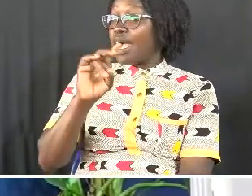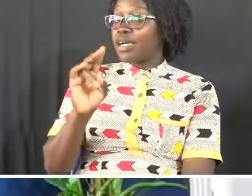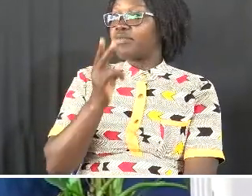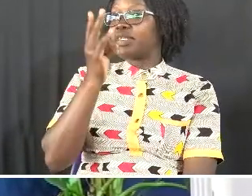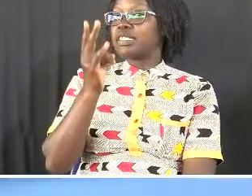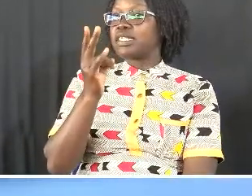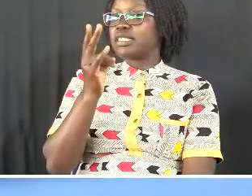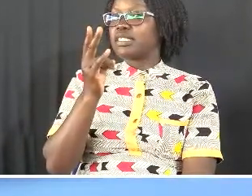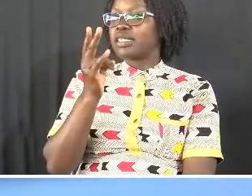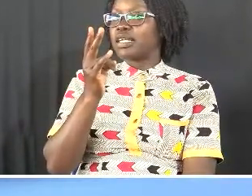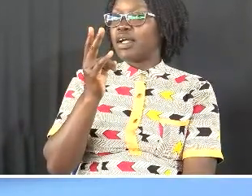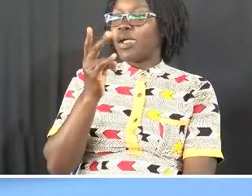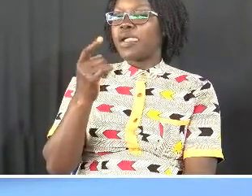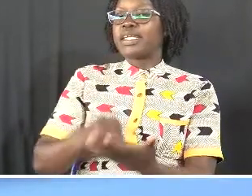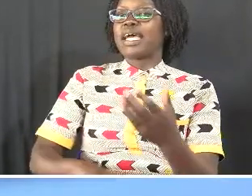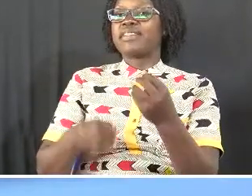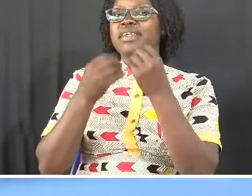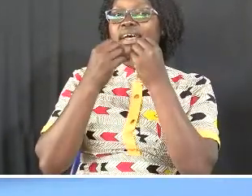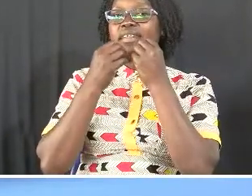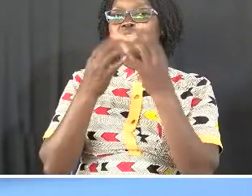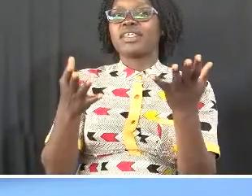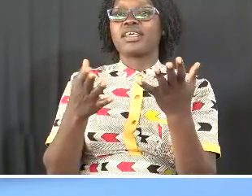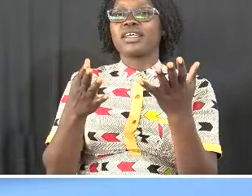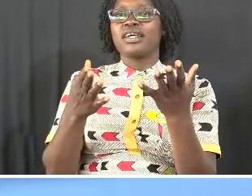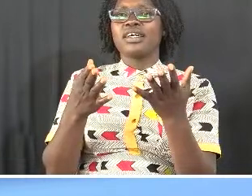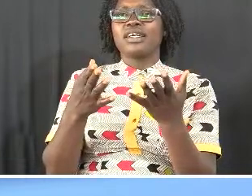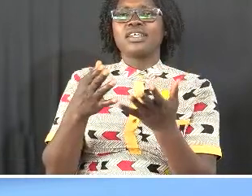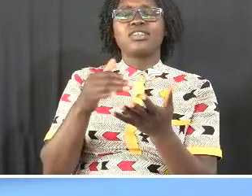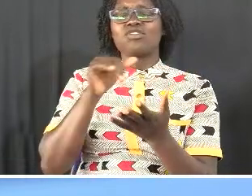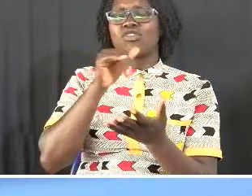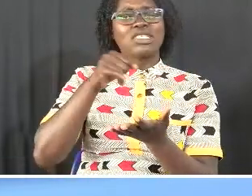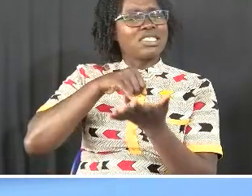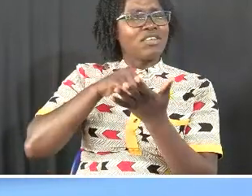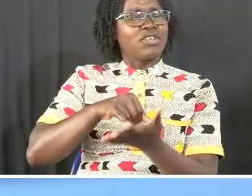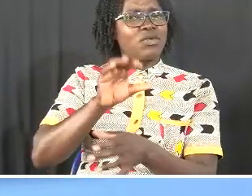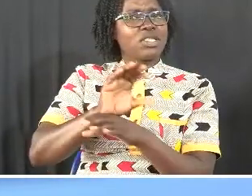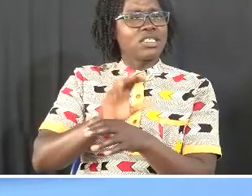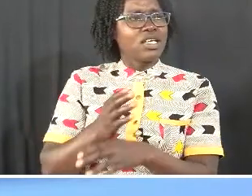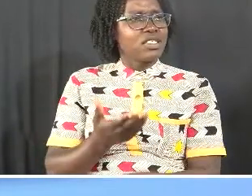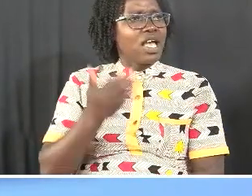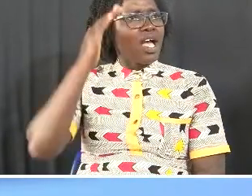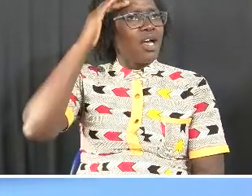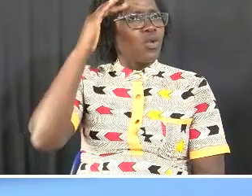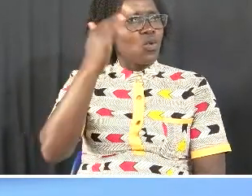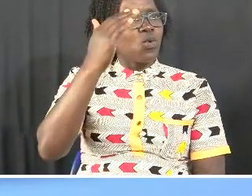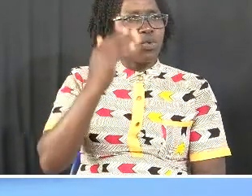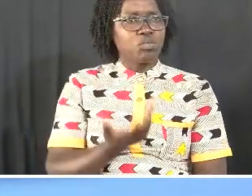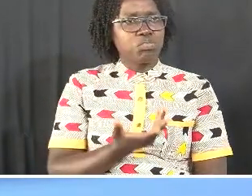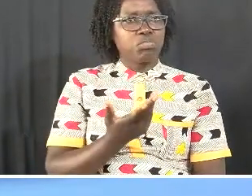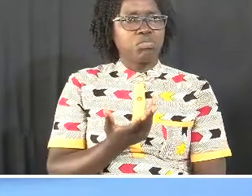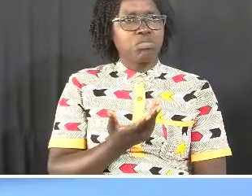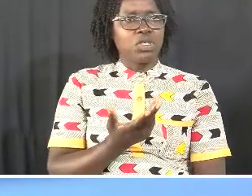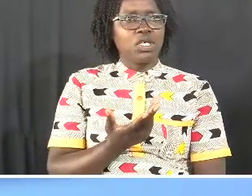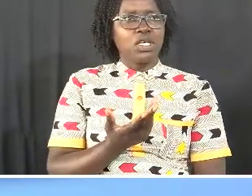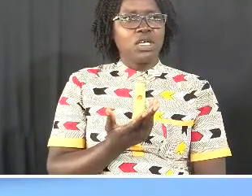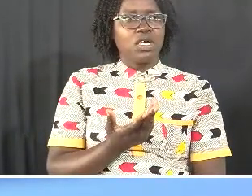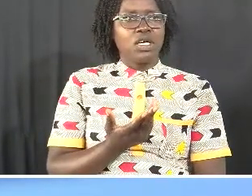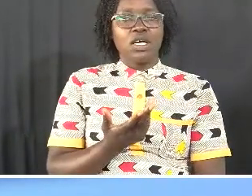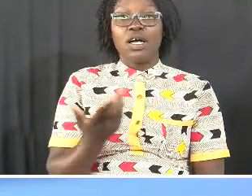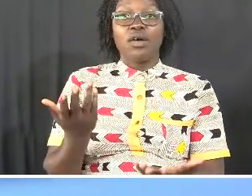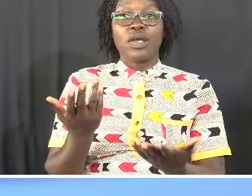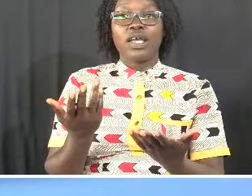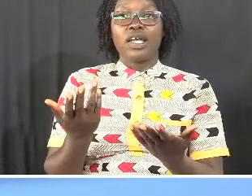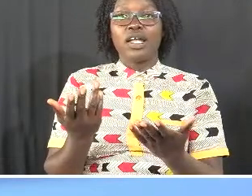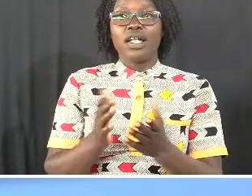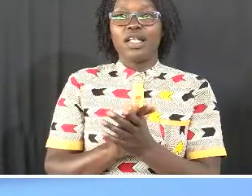Adventist who does not give tithe. Is he not wreaking havoc? Hello? Why are you not responding now this